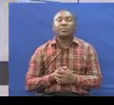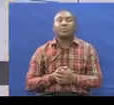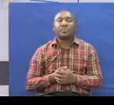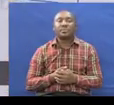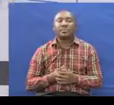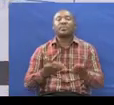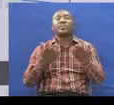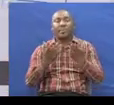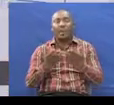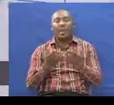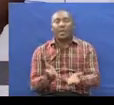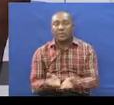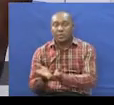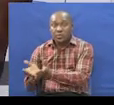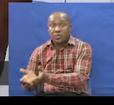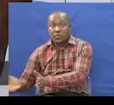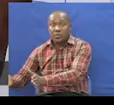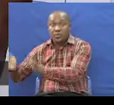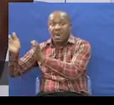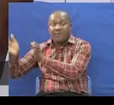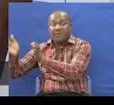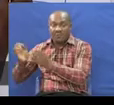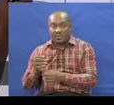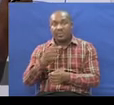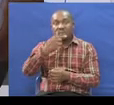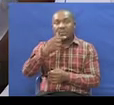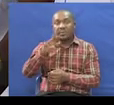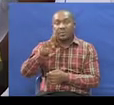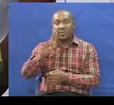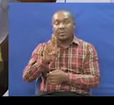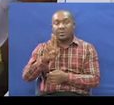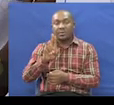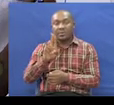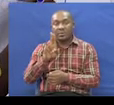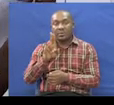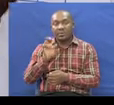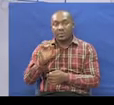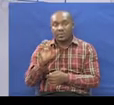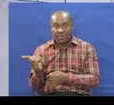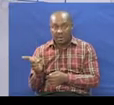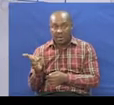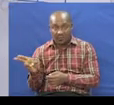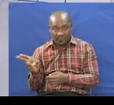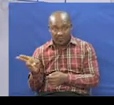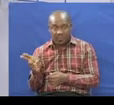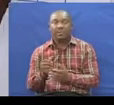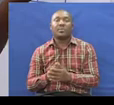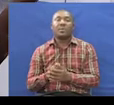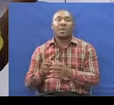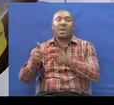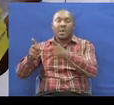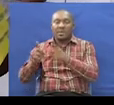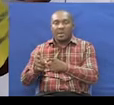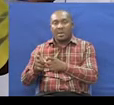We must have a trough, and this is the beehive shelf. Fill the trough with